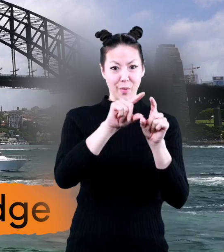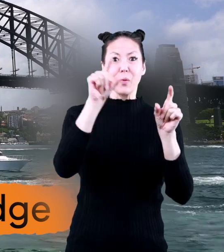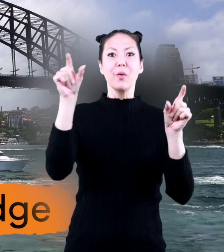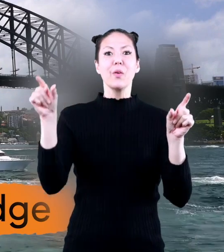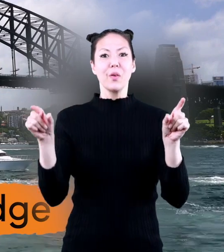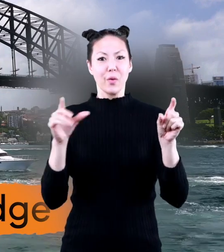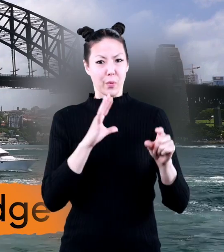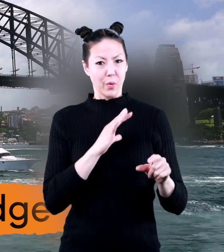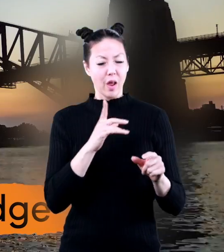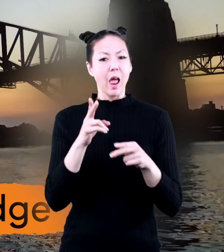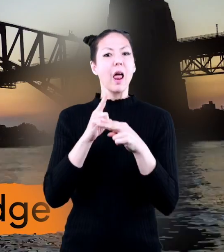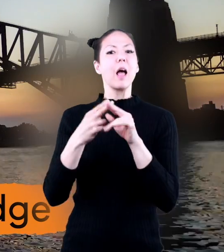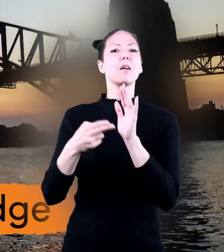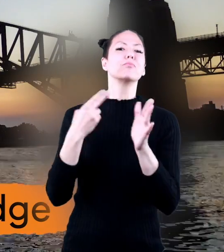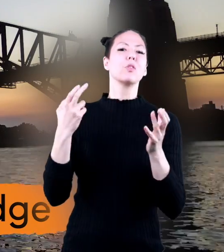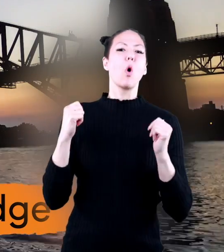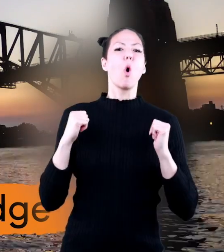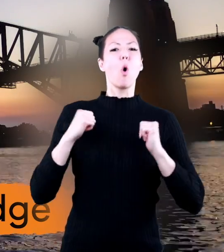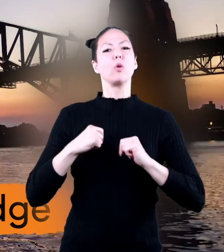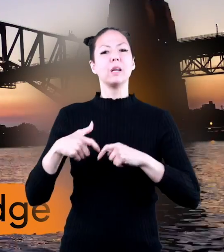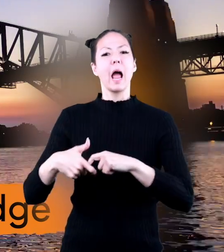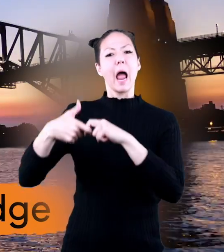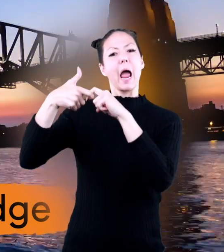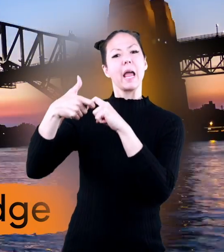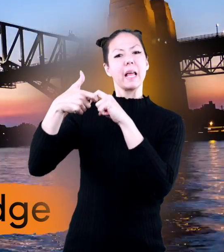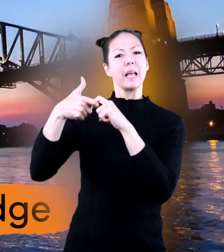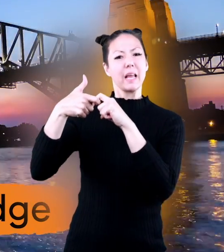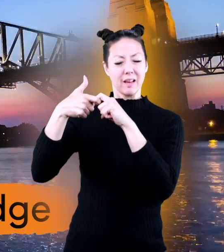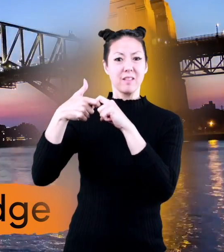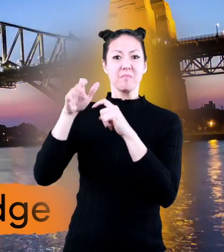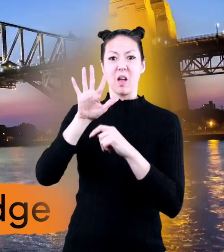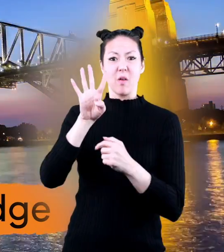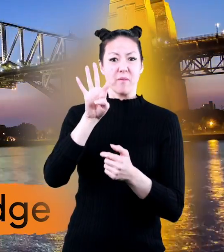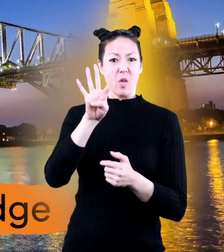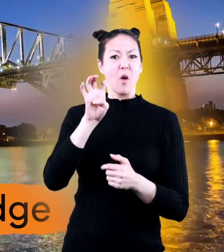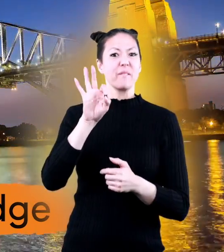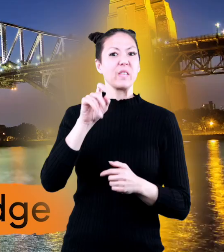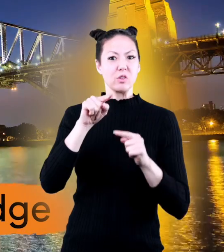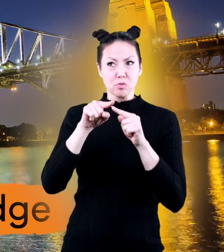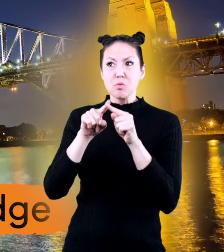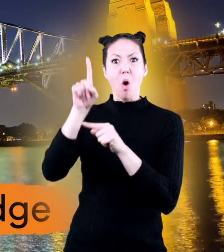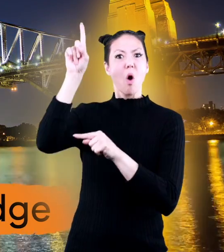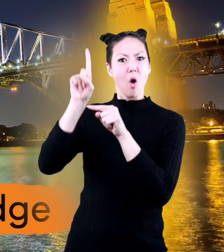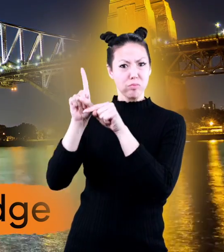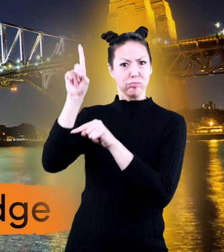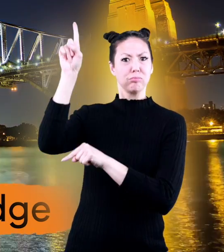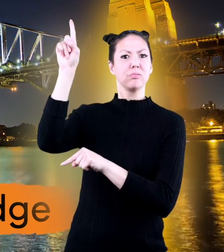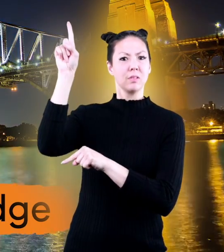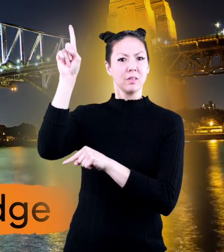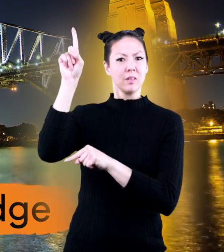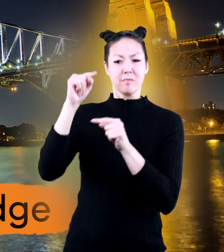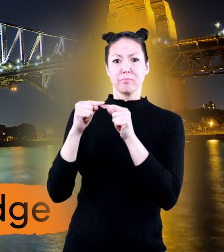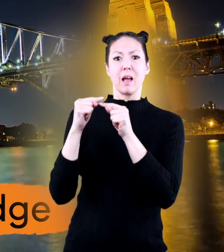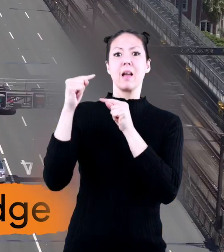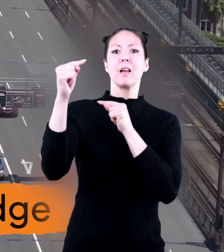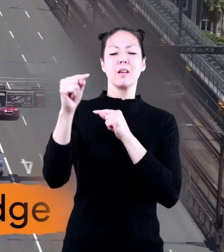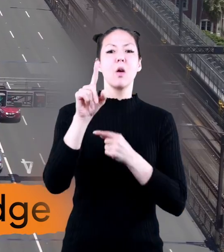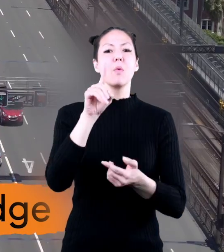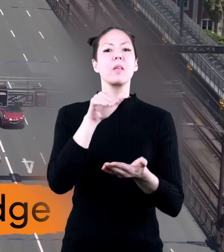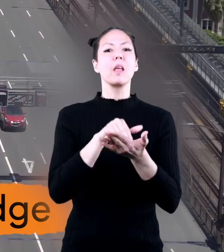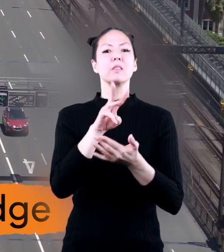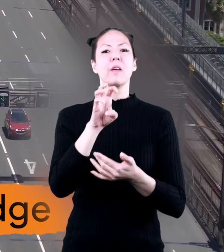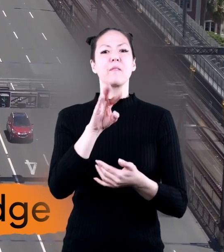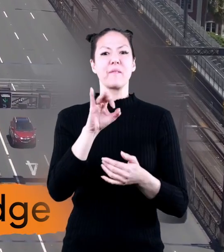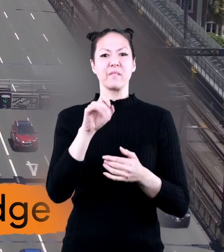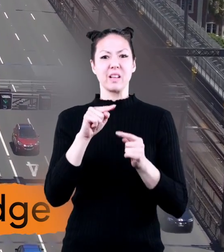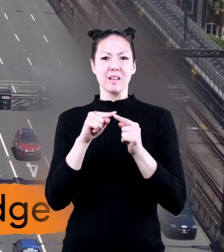just the thing for you. Nicknamed the Coat Hanger, this bridge rises over 400 feet tall and